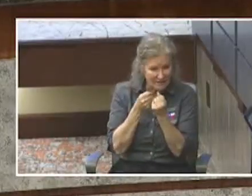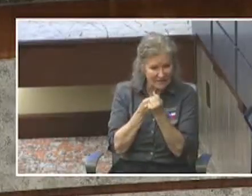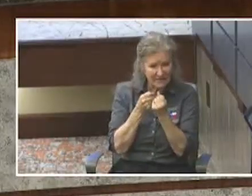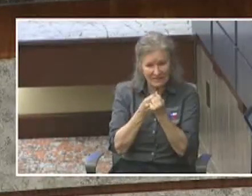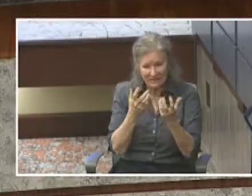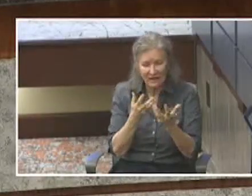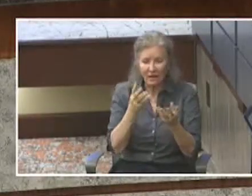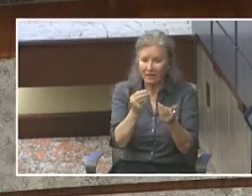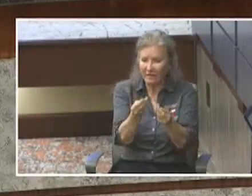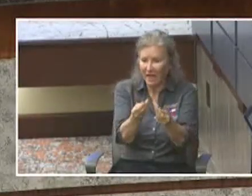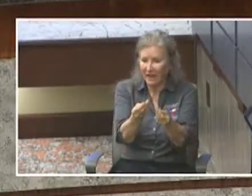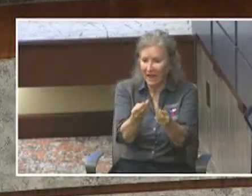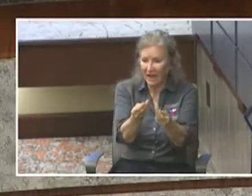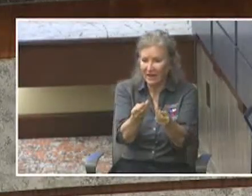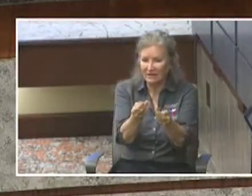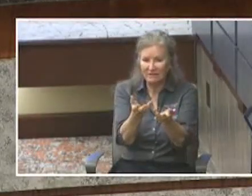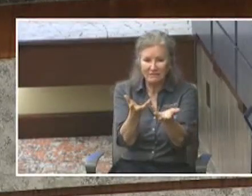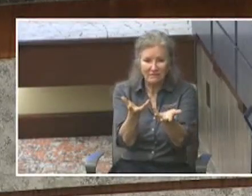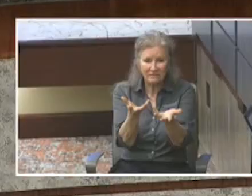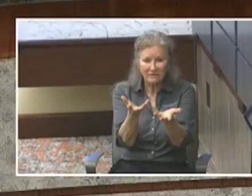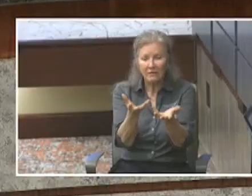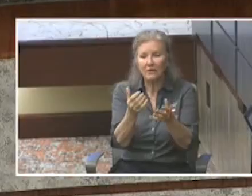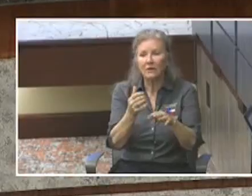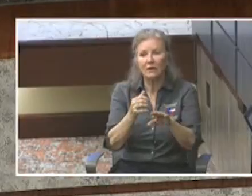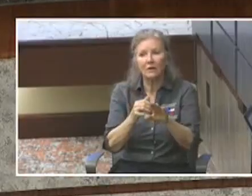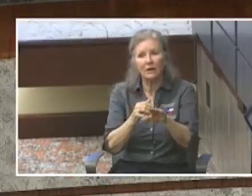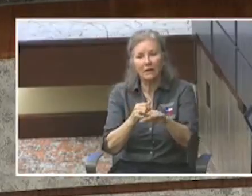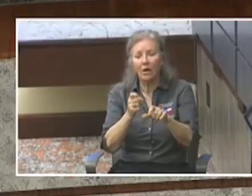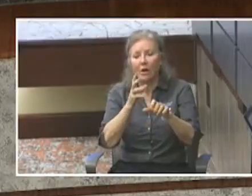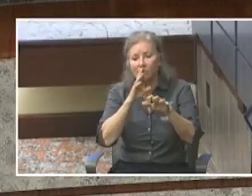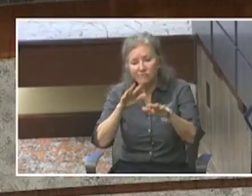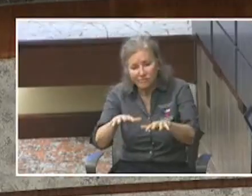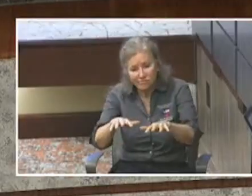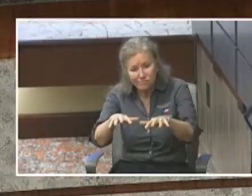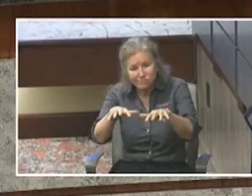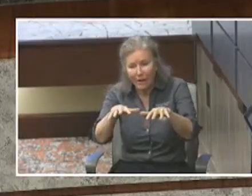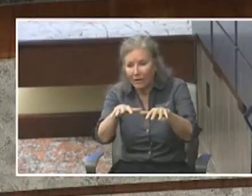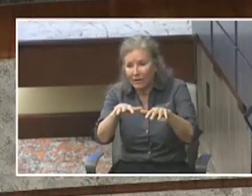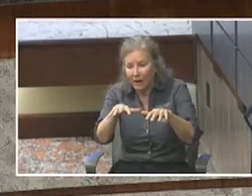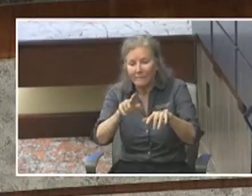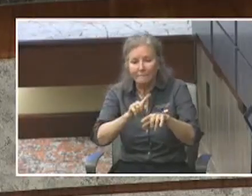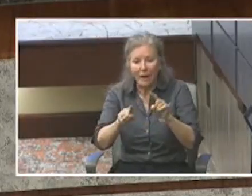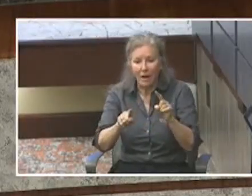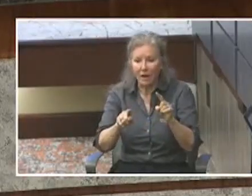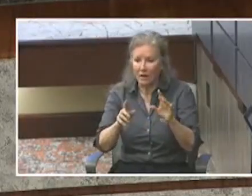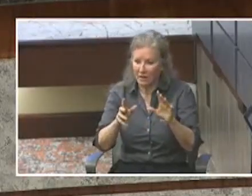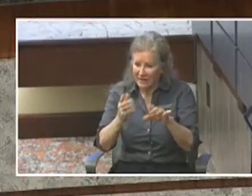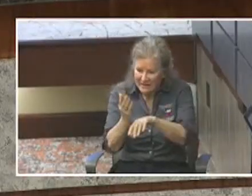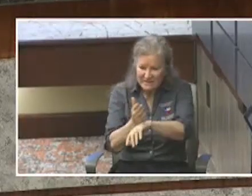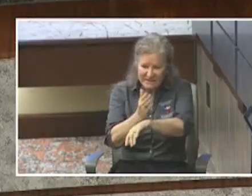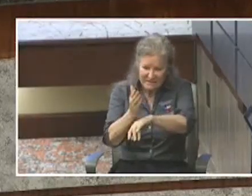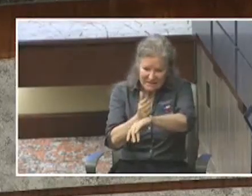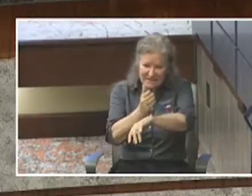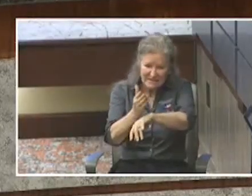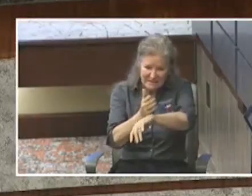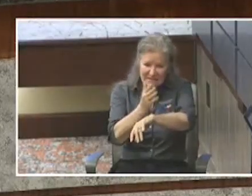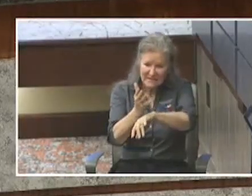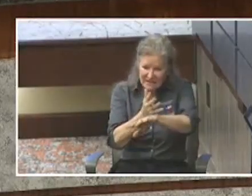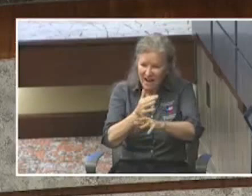land that is not just in the floodplain, it's in the floodway, into usable park space there in kind